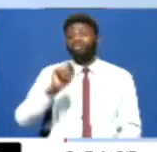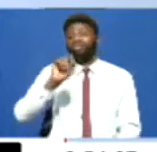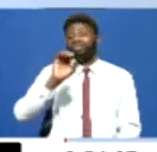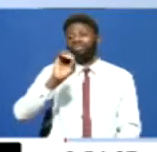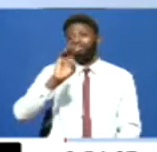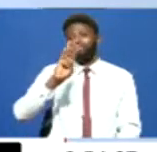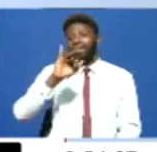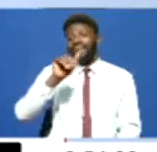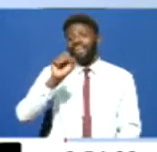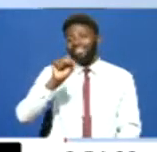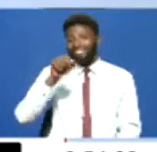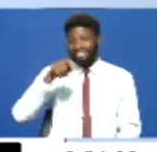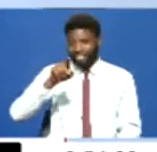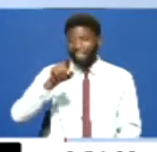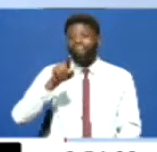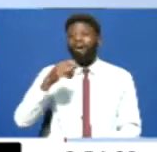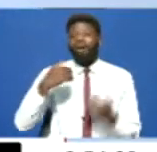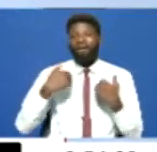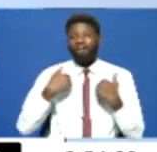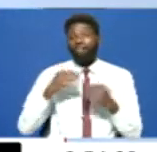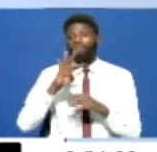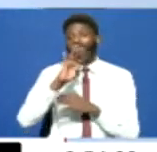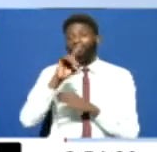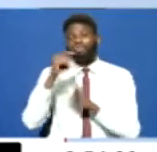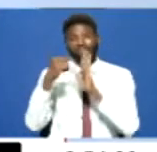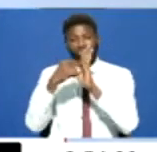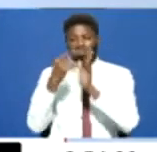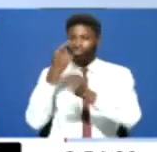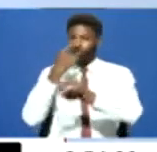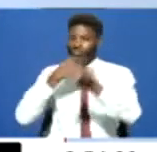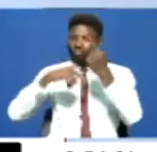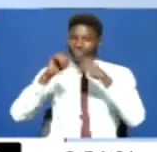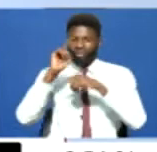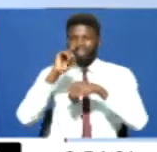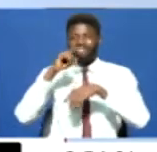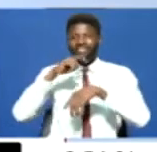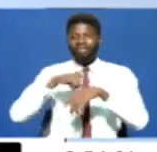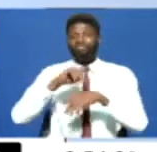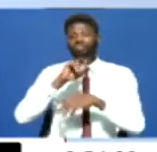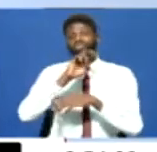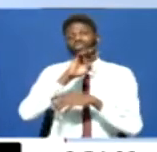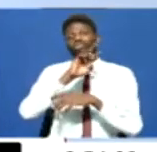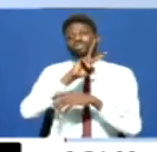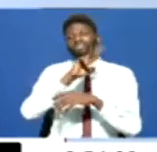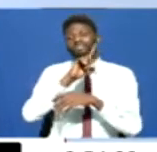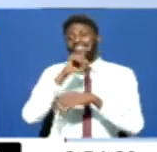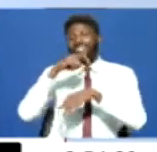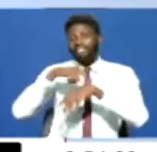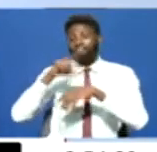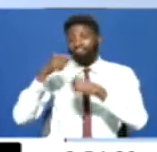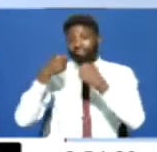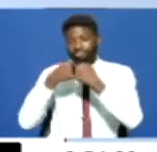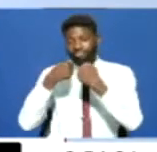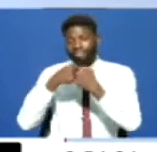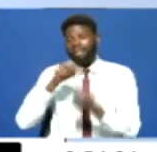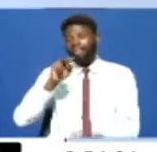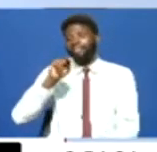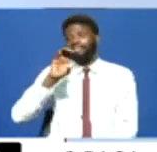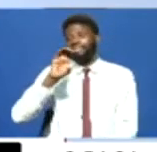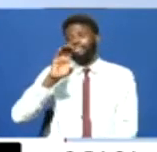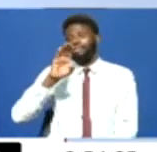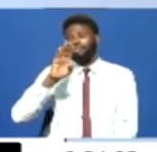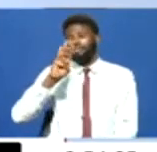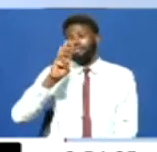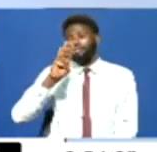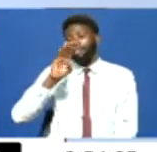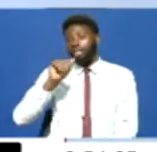carded a remarkable round of 41 points to emerge the overall winner of the 21st leg of the ongoing 2021 NCBA Golf Series, which was held at the